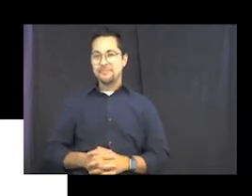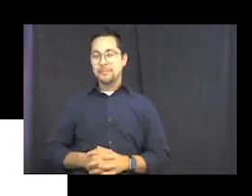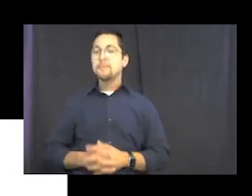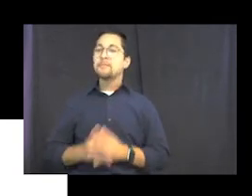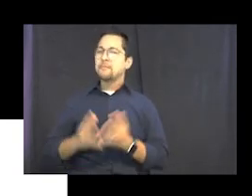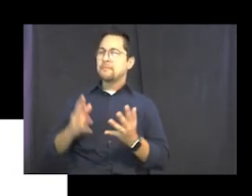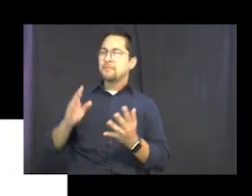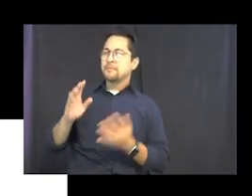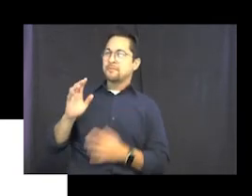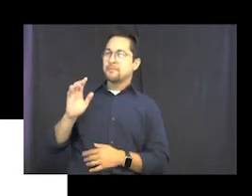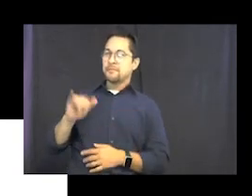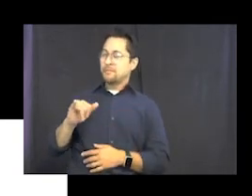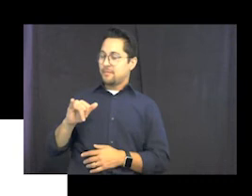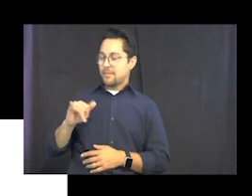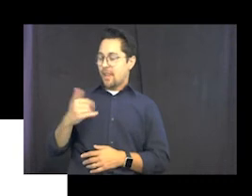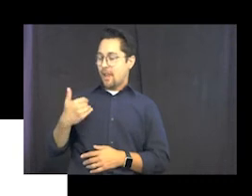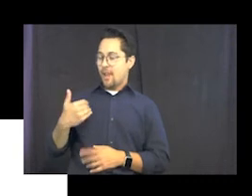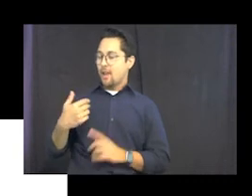So that has been